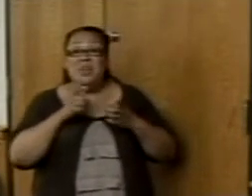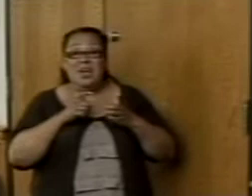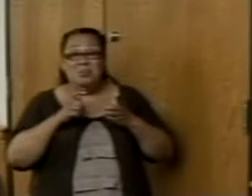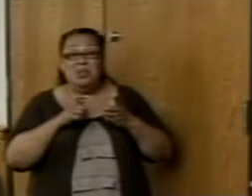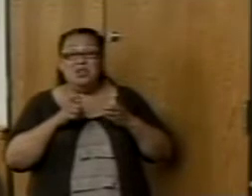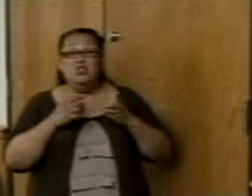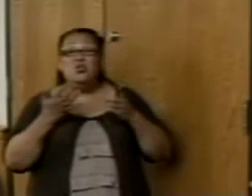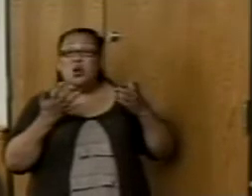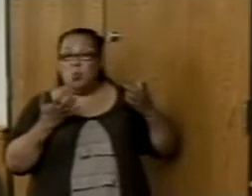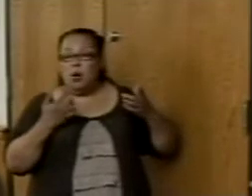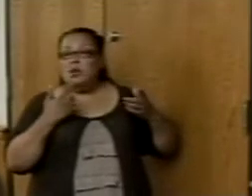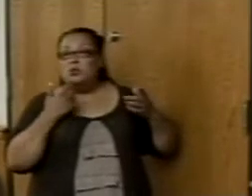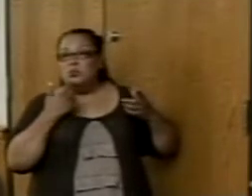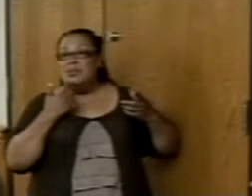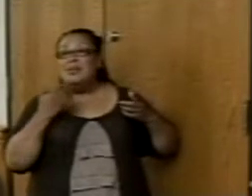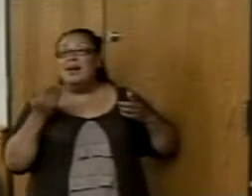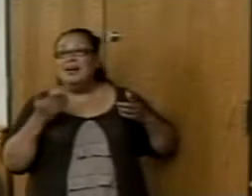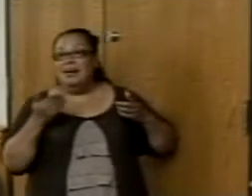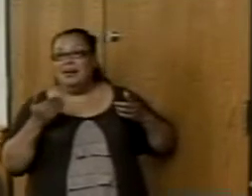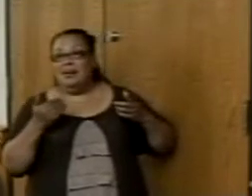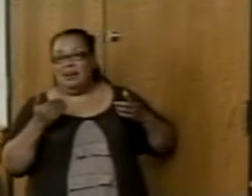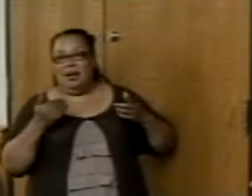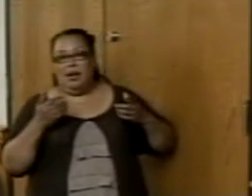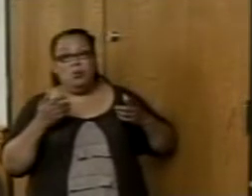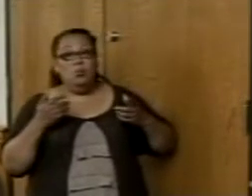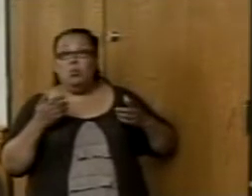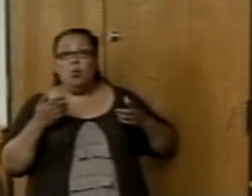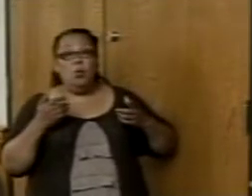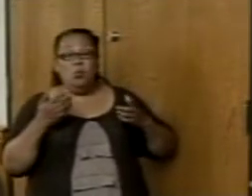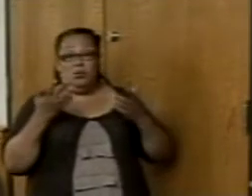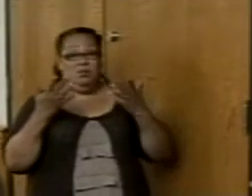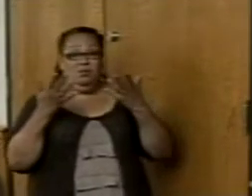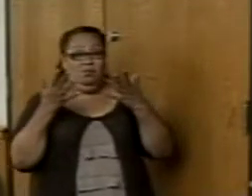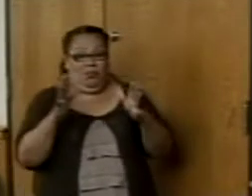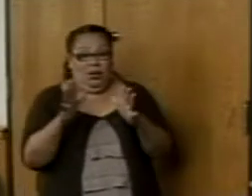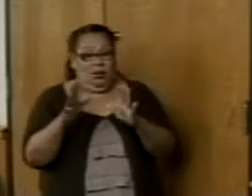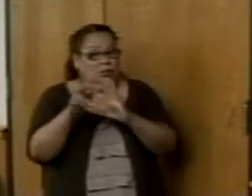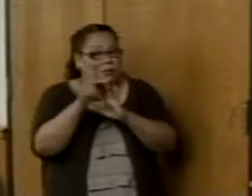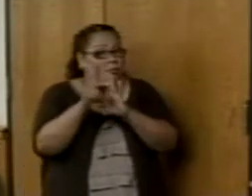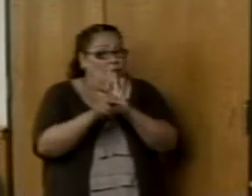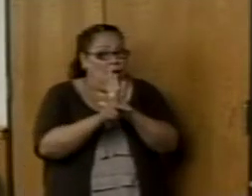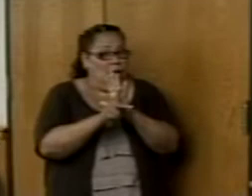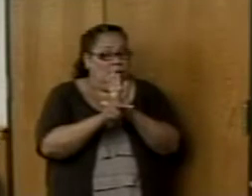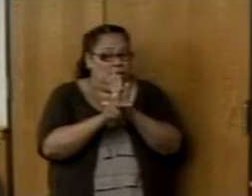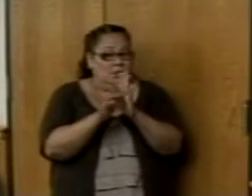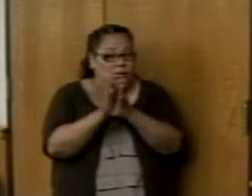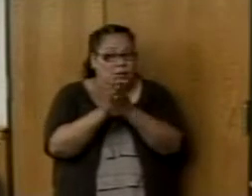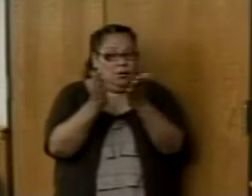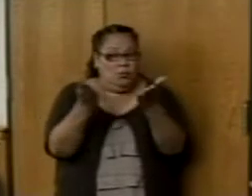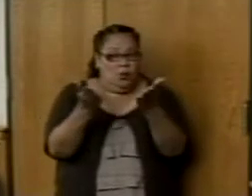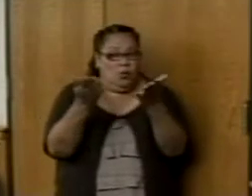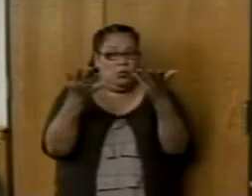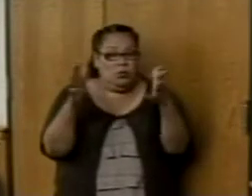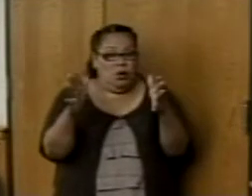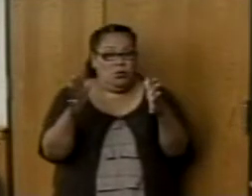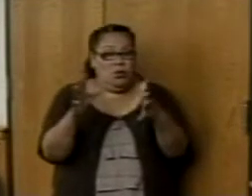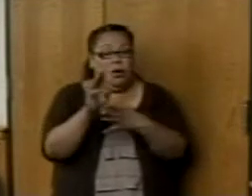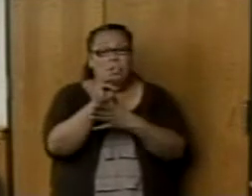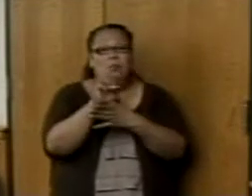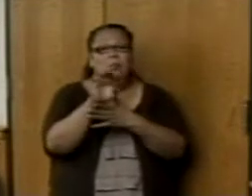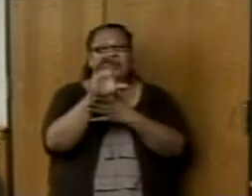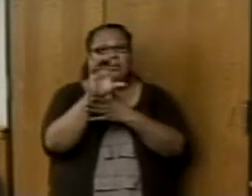administration wanted to just reiterate or repeat what was already in those operating procedure manuals. So everything that's in that March